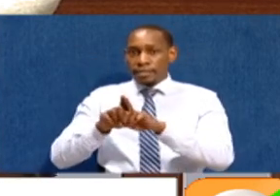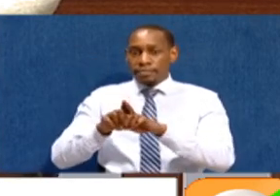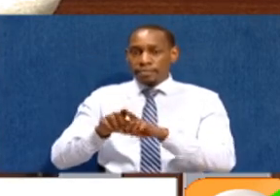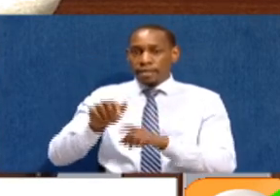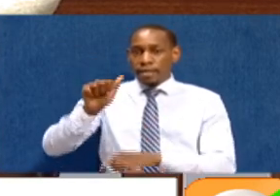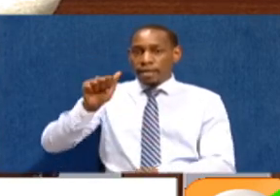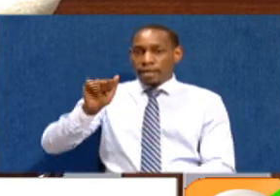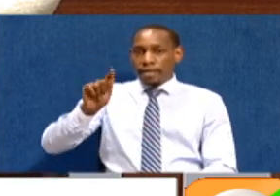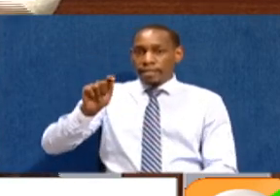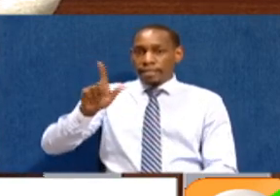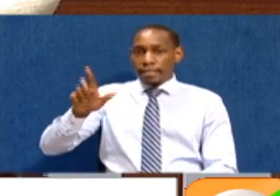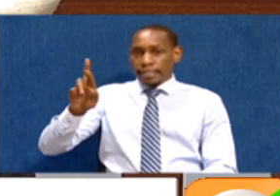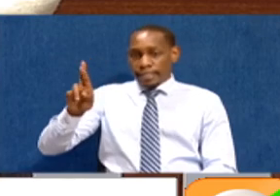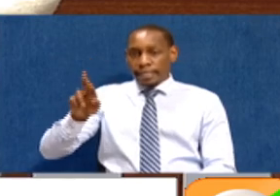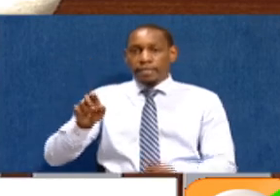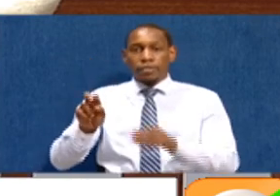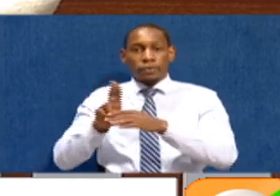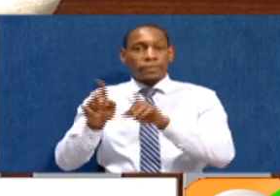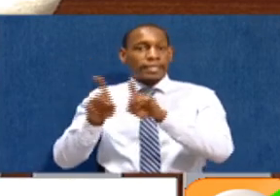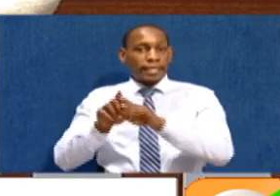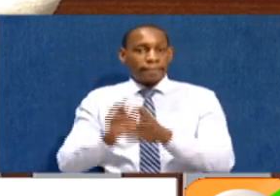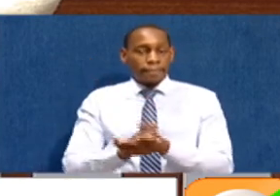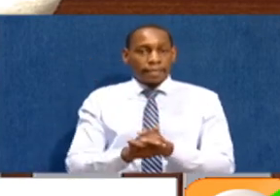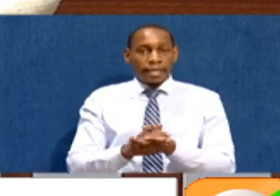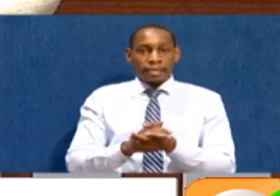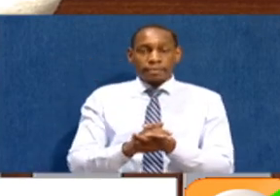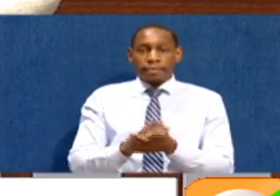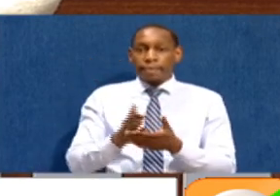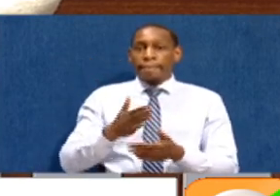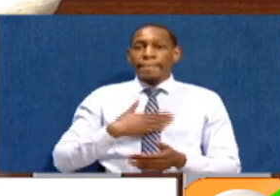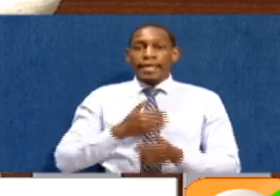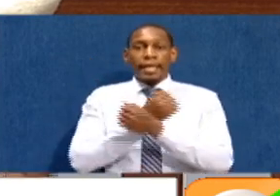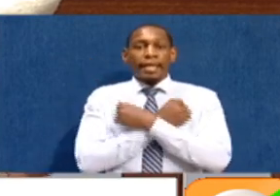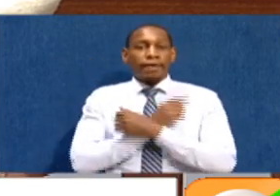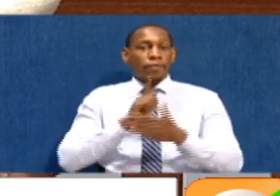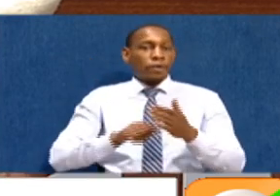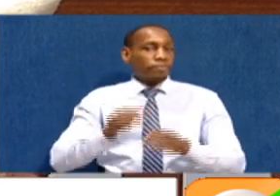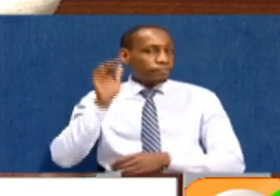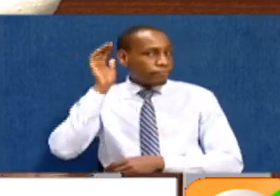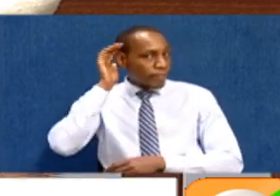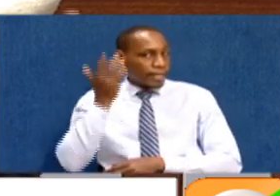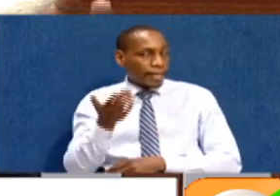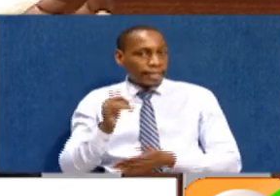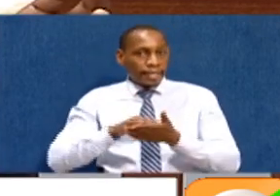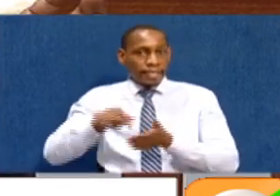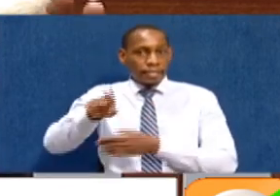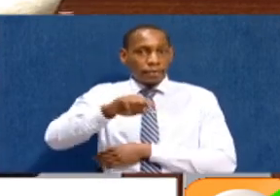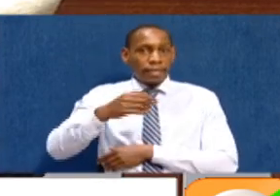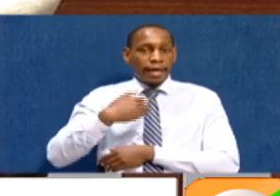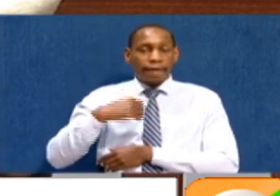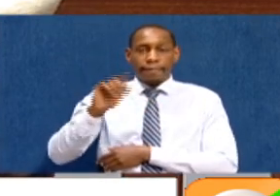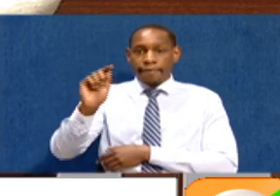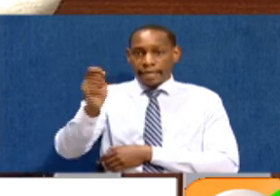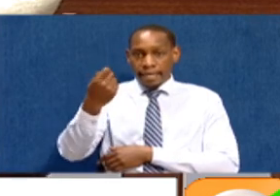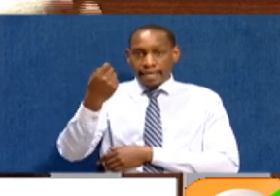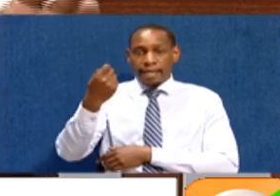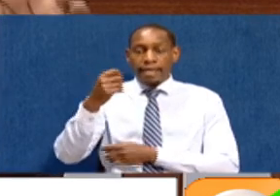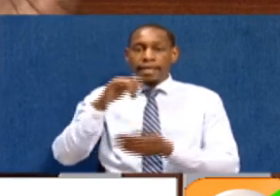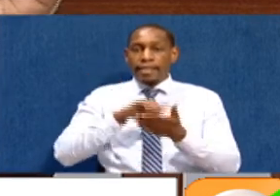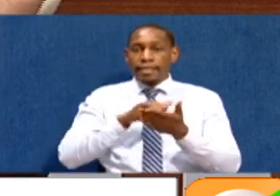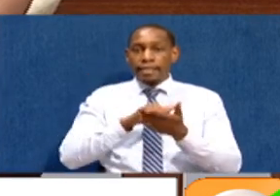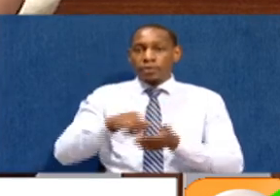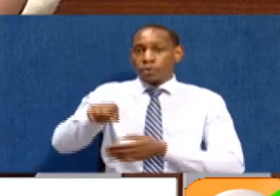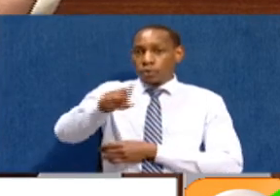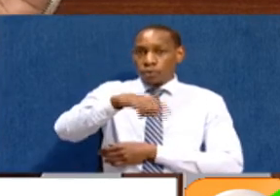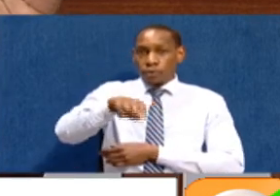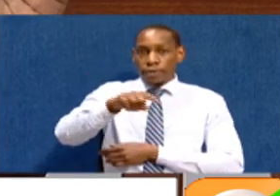the Hun used it. What would I love to hear? That we have a Kenya where